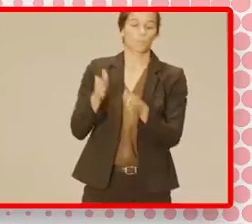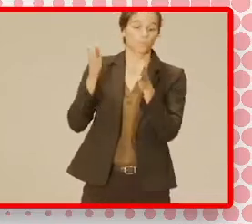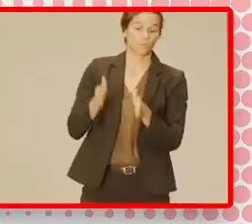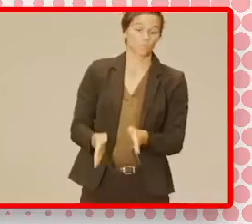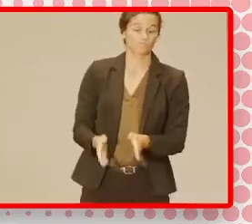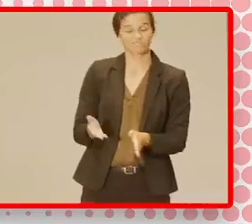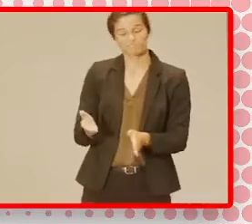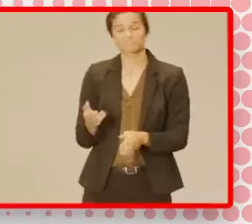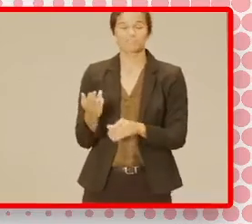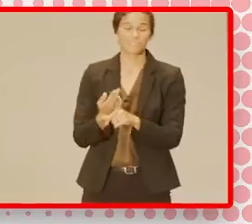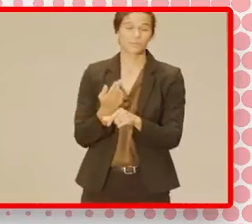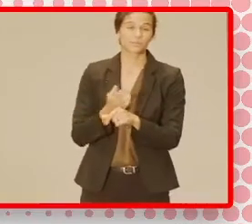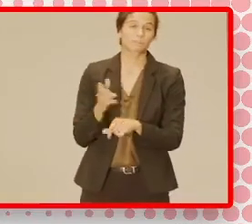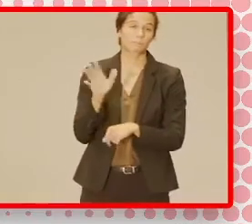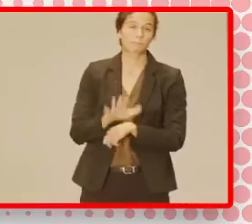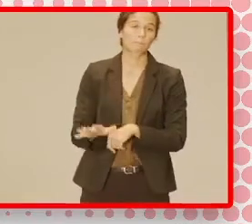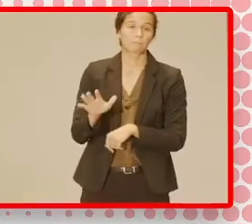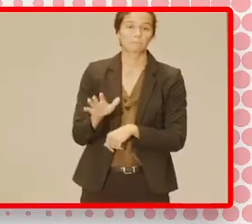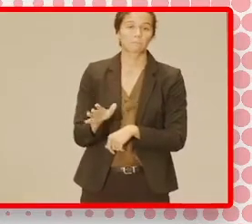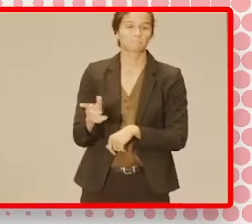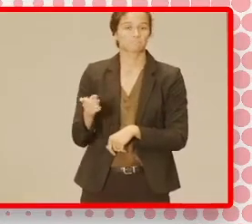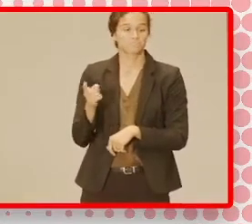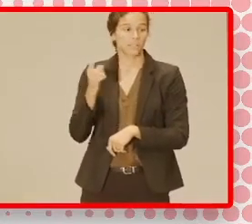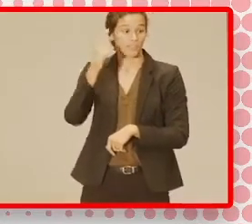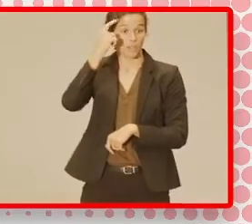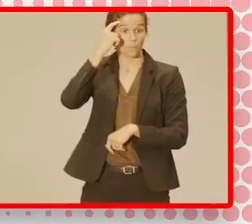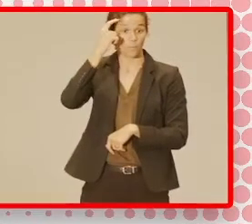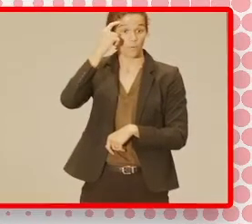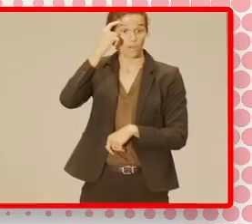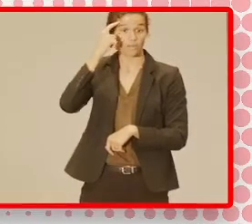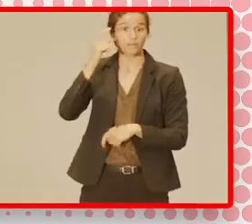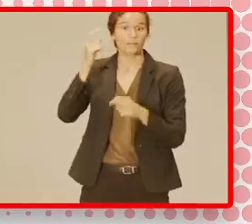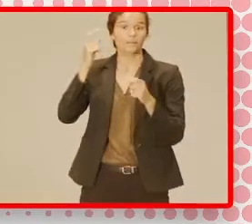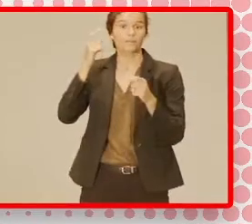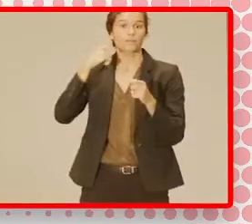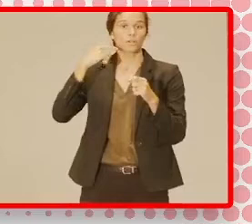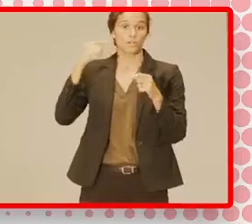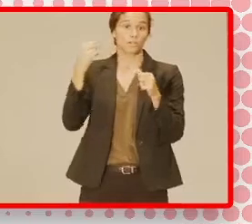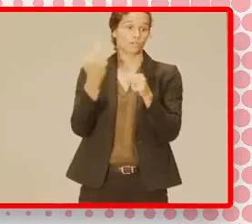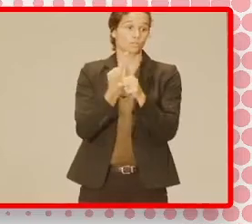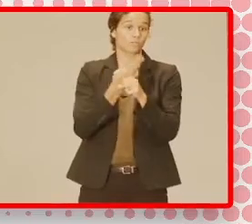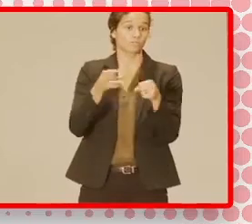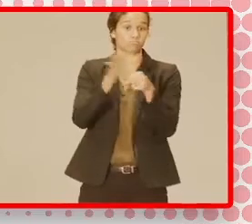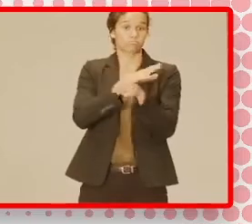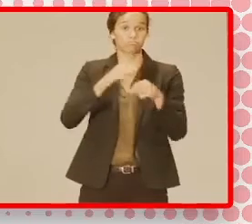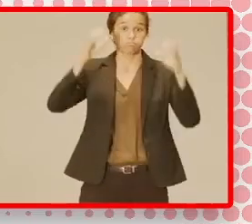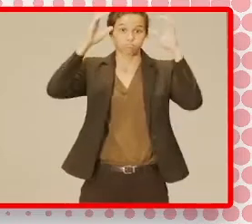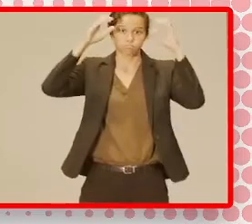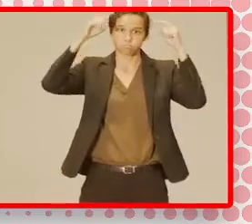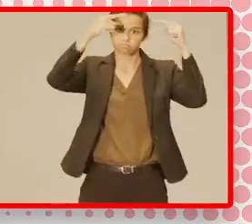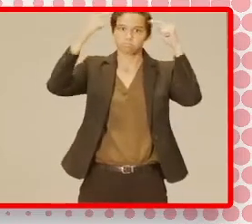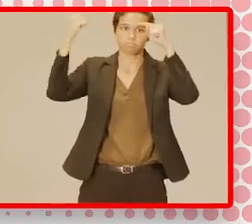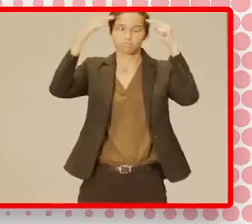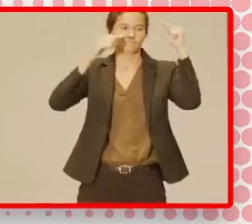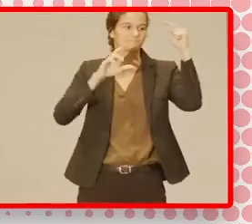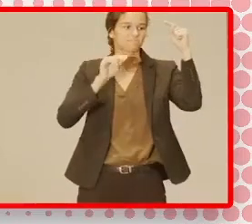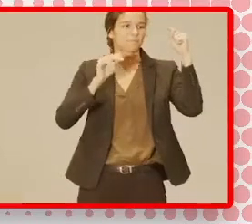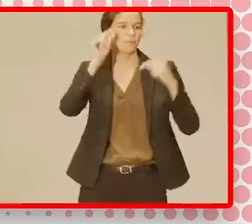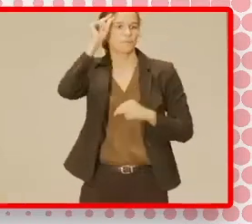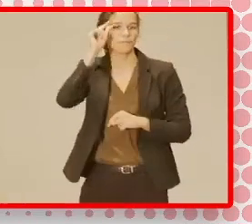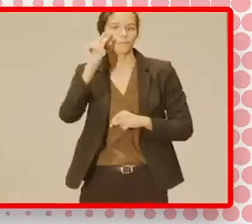a small percent of their potential. I have less potential,